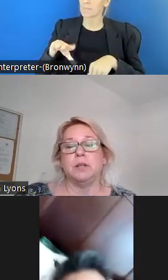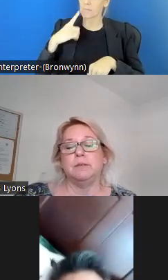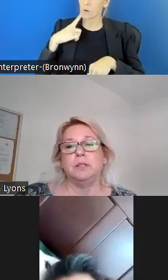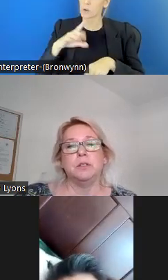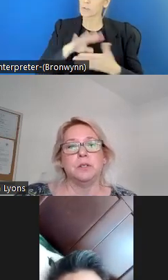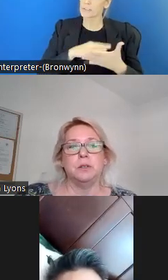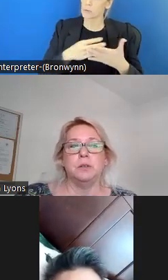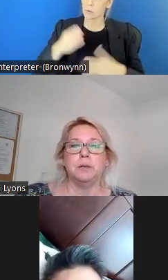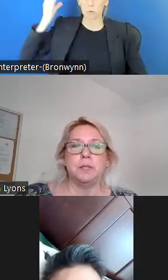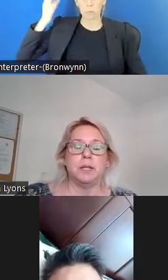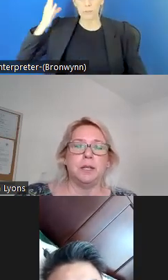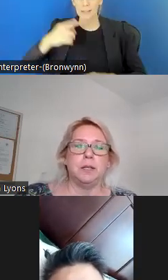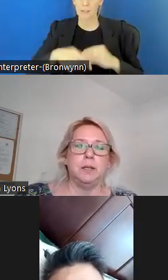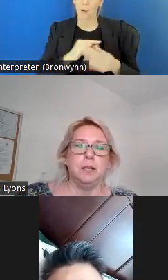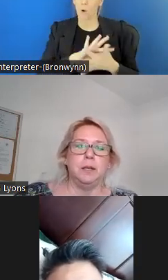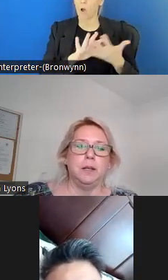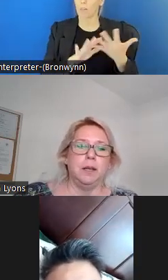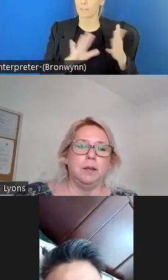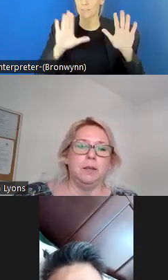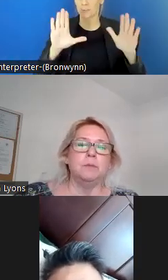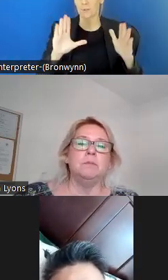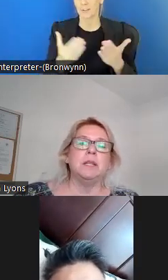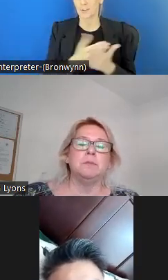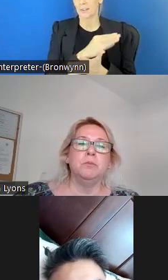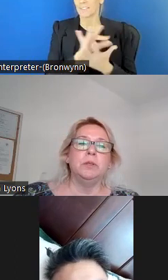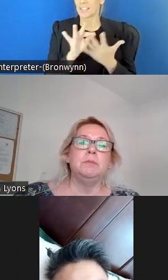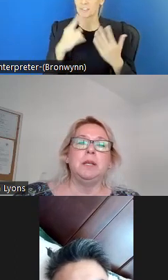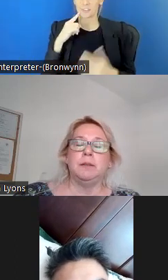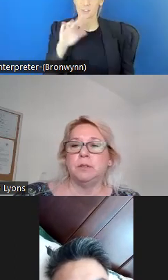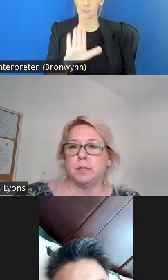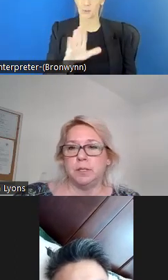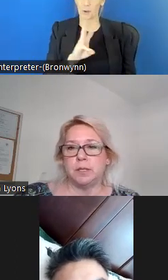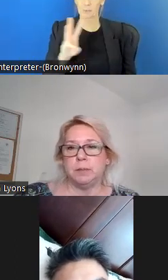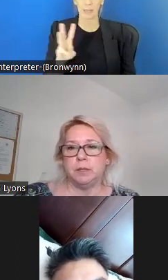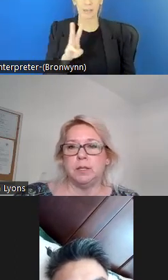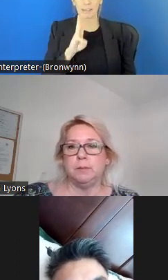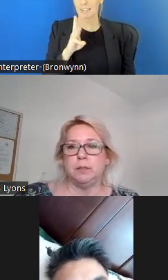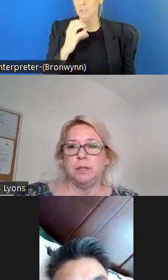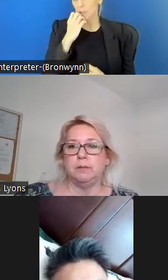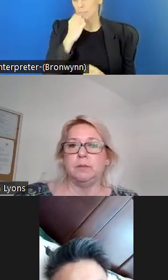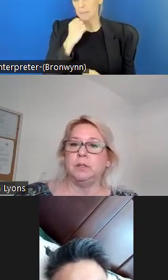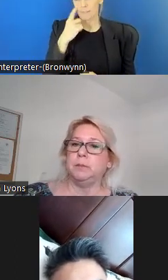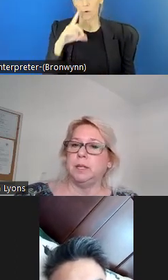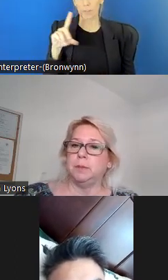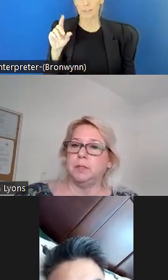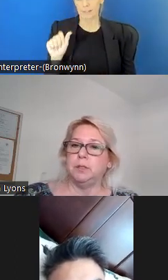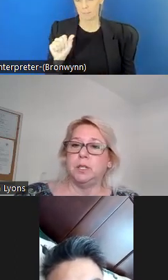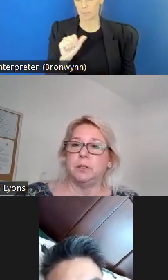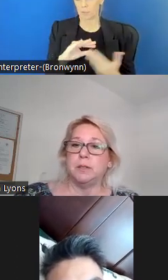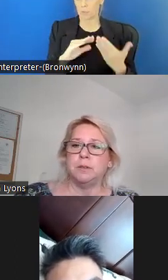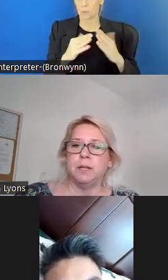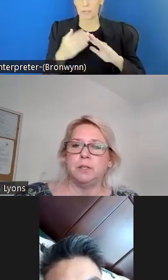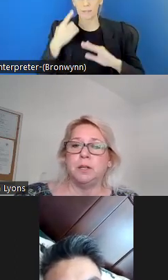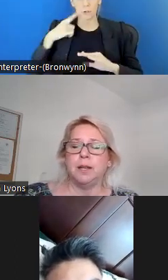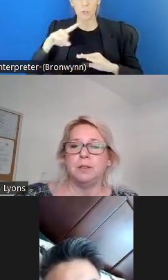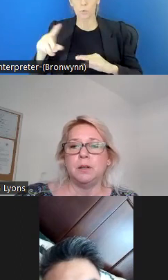features, these great features in your new website. And it's really meaningful to the disability community for you to be able to share